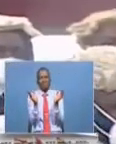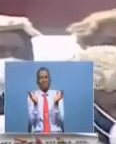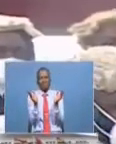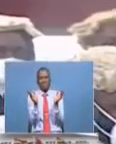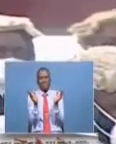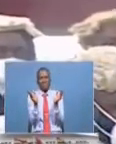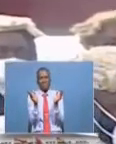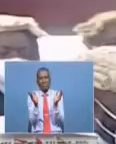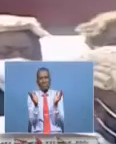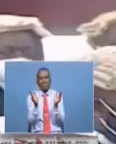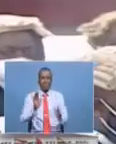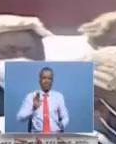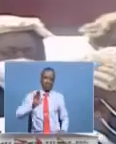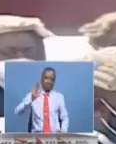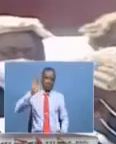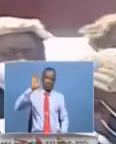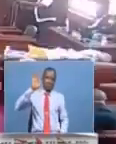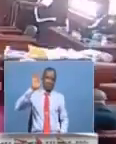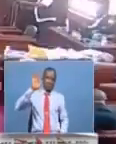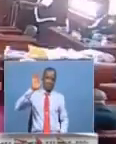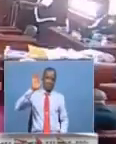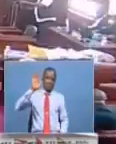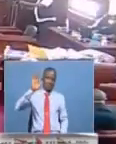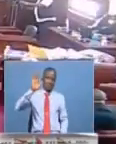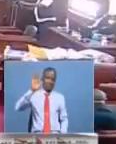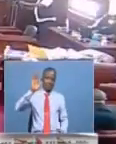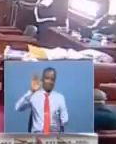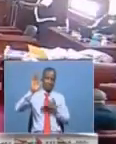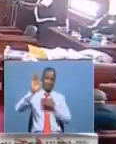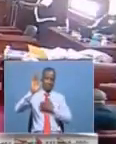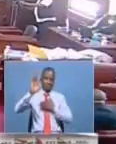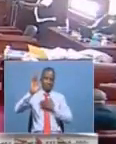Now, my lords, reliance is being placed